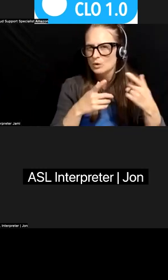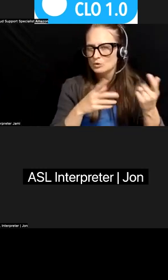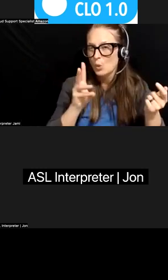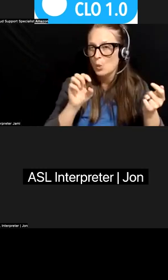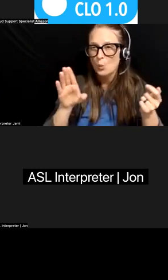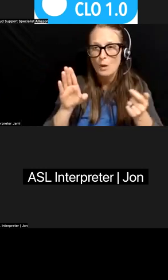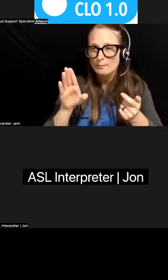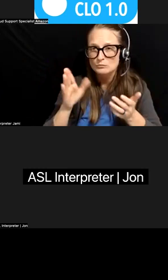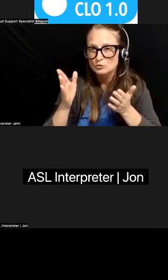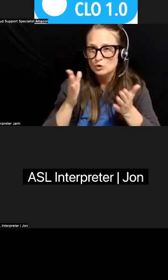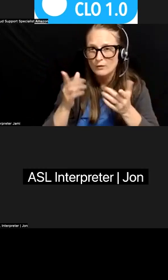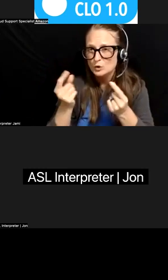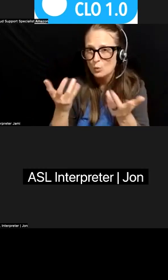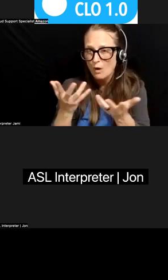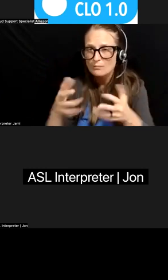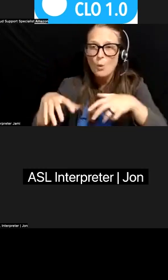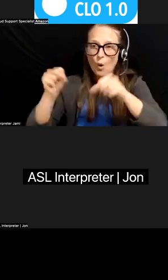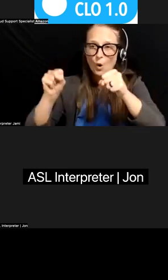site.